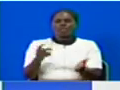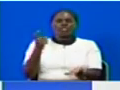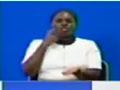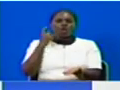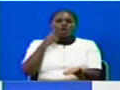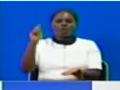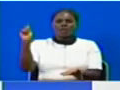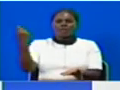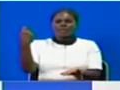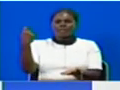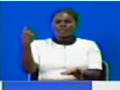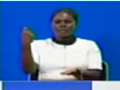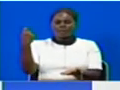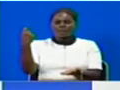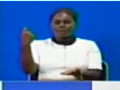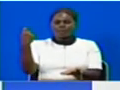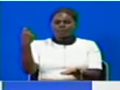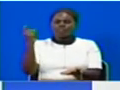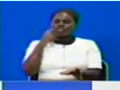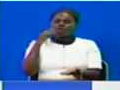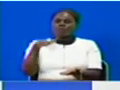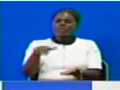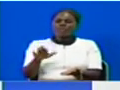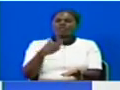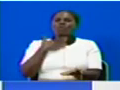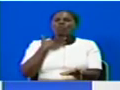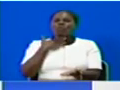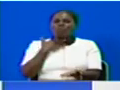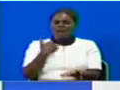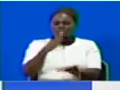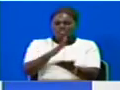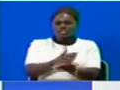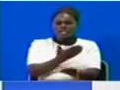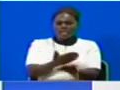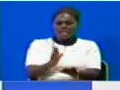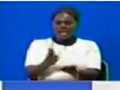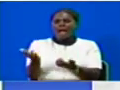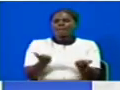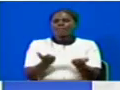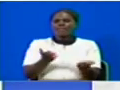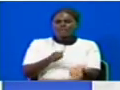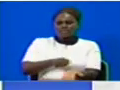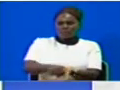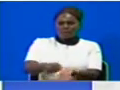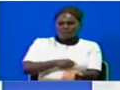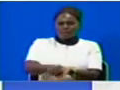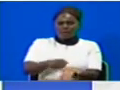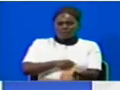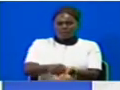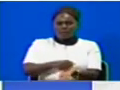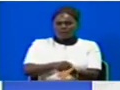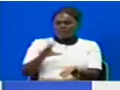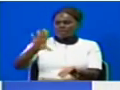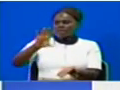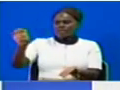firm, dubbed Franchiso Cartridge World, is seeking a slice of the fast-growing printing business that has characterized East